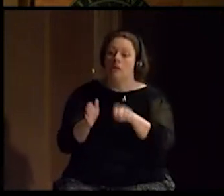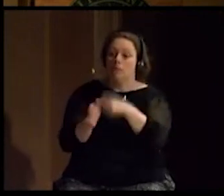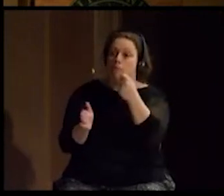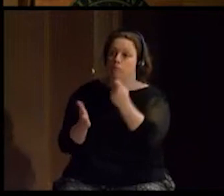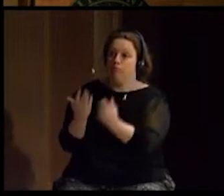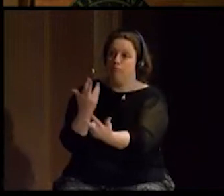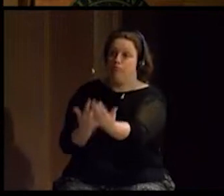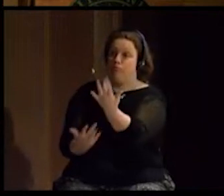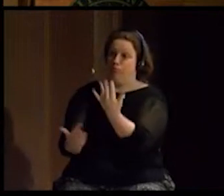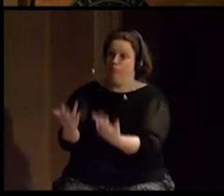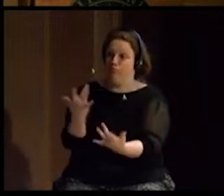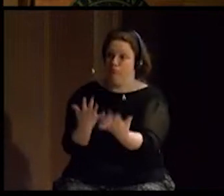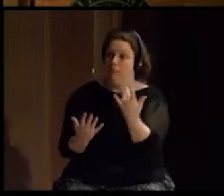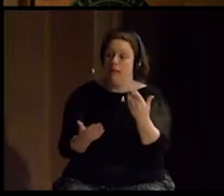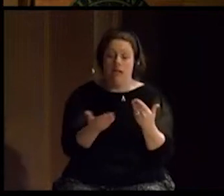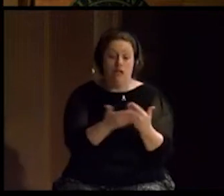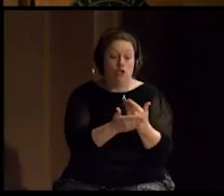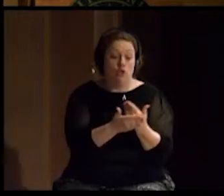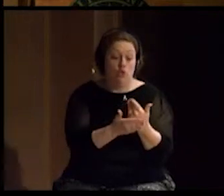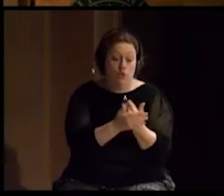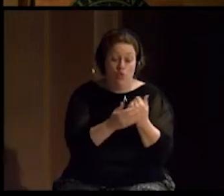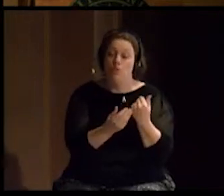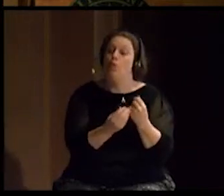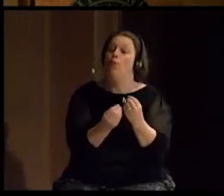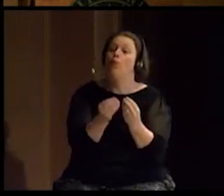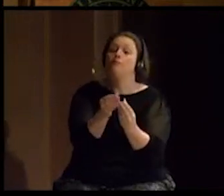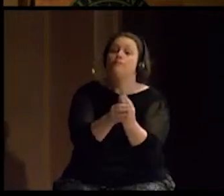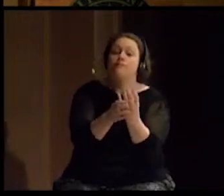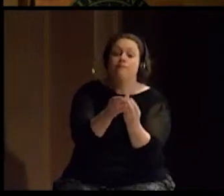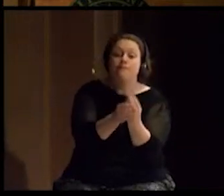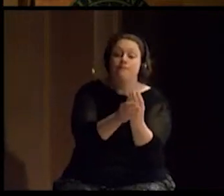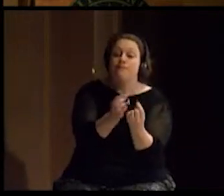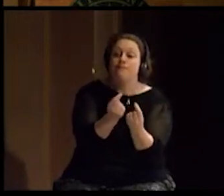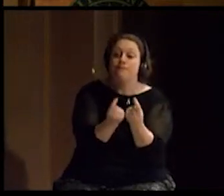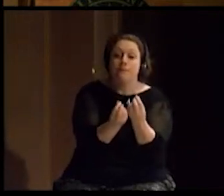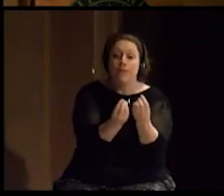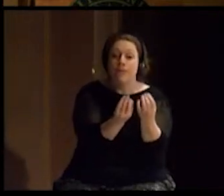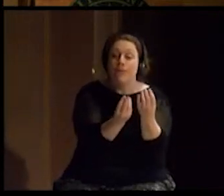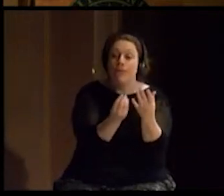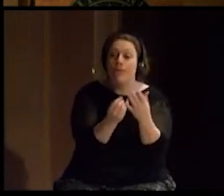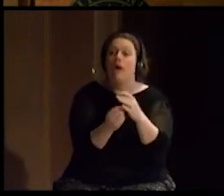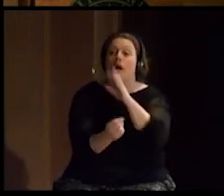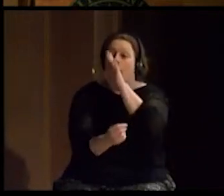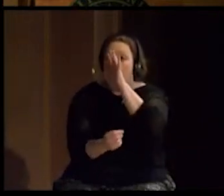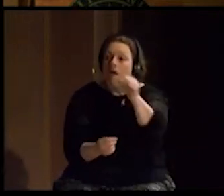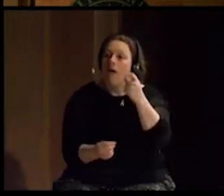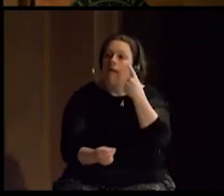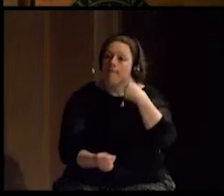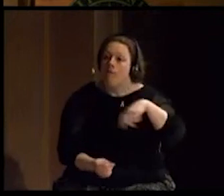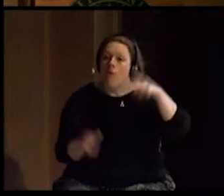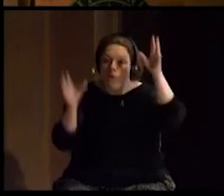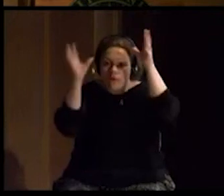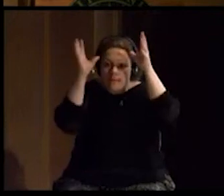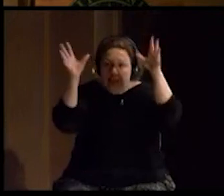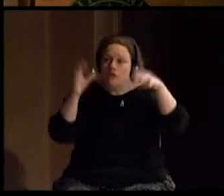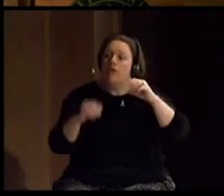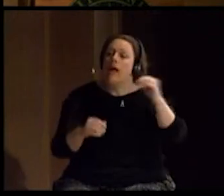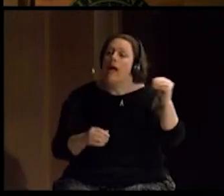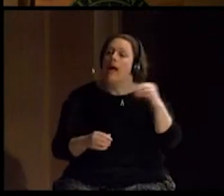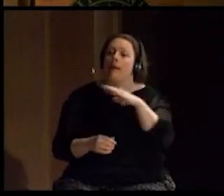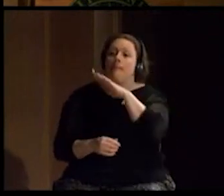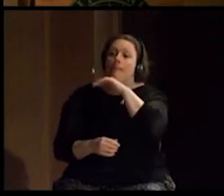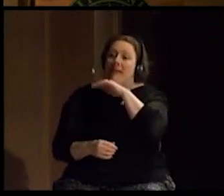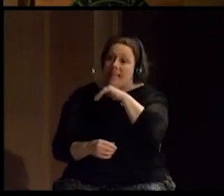deer and support or make hunting easier for deer and pigs. But the problem is now we have